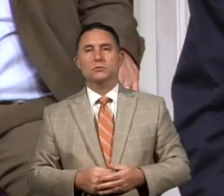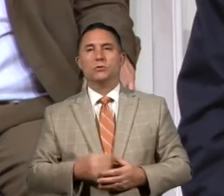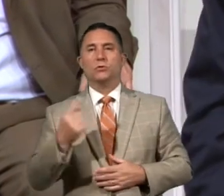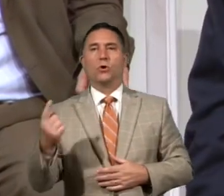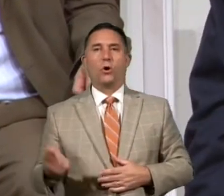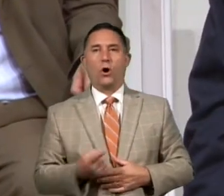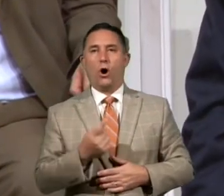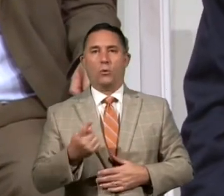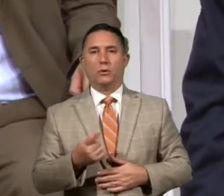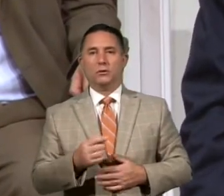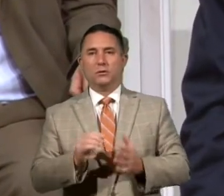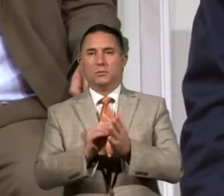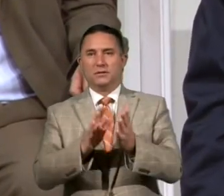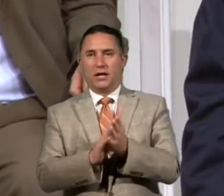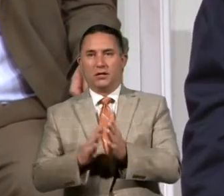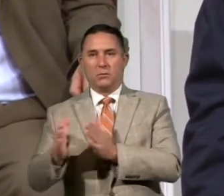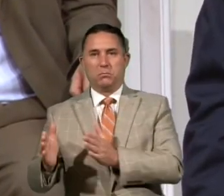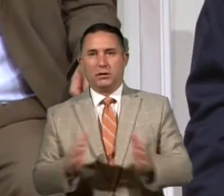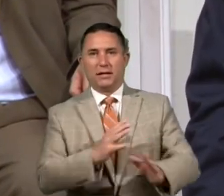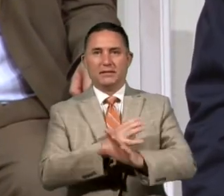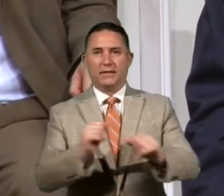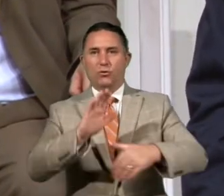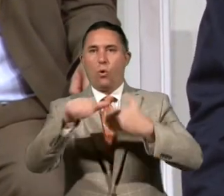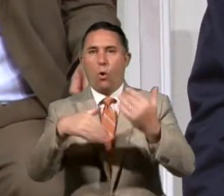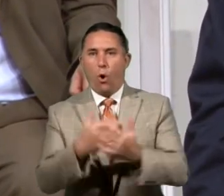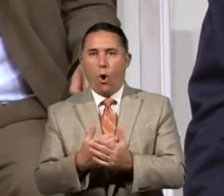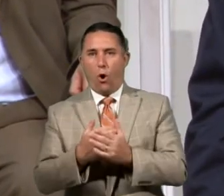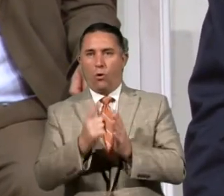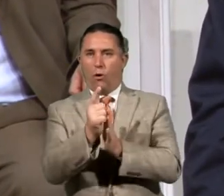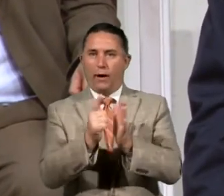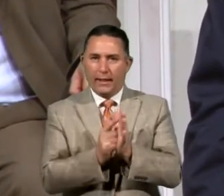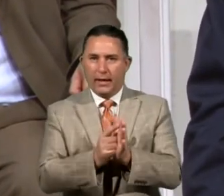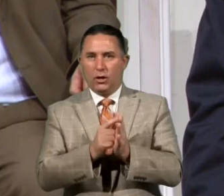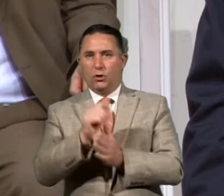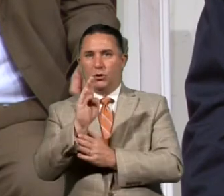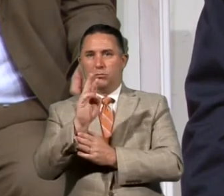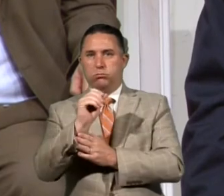always clearly put the plan of salvation into all our legal briefs.